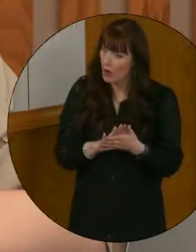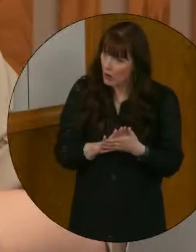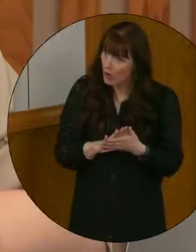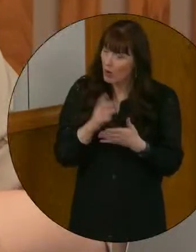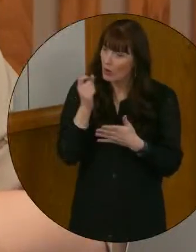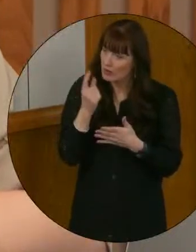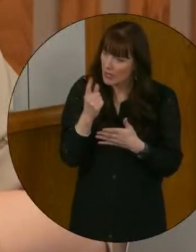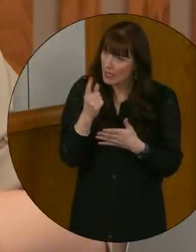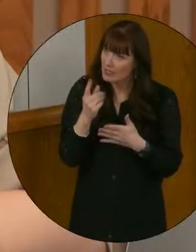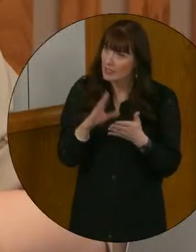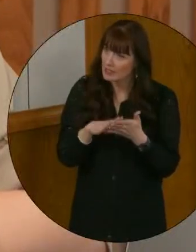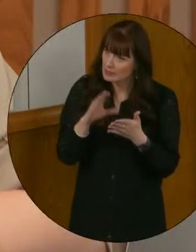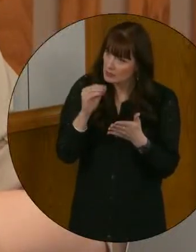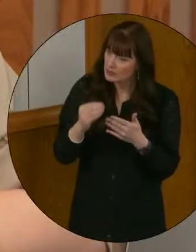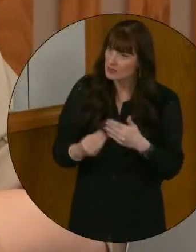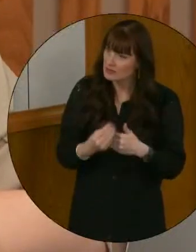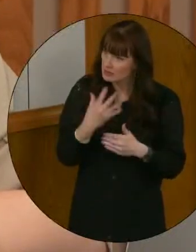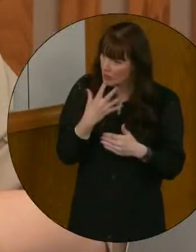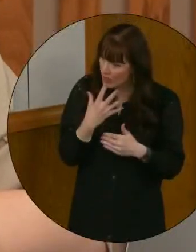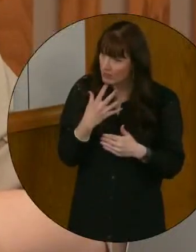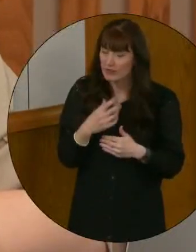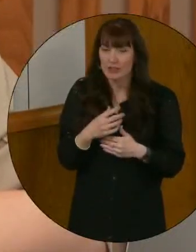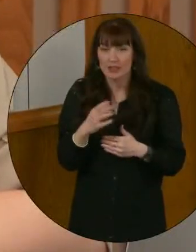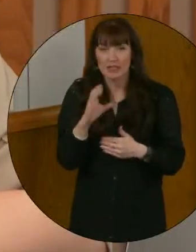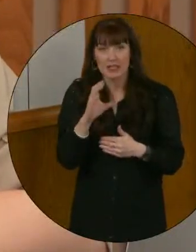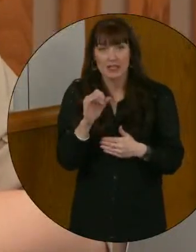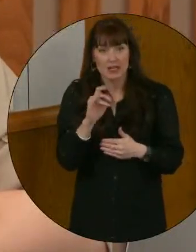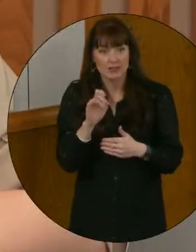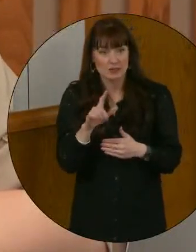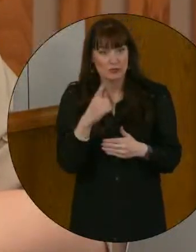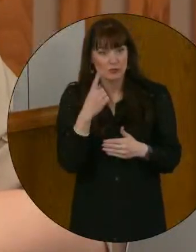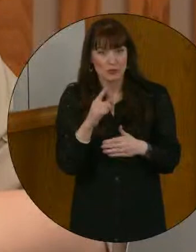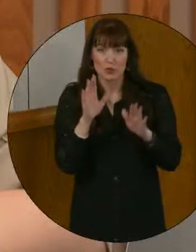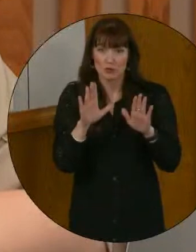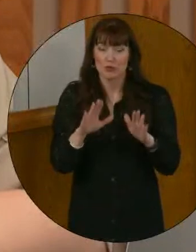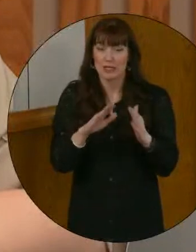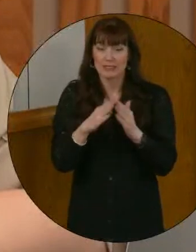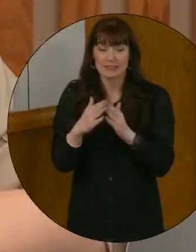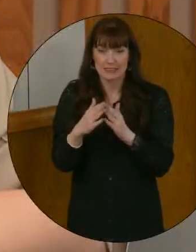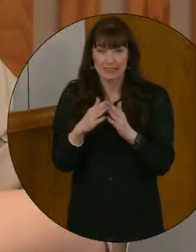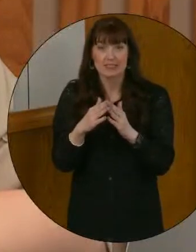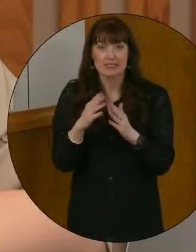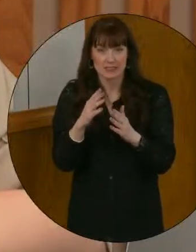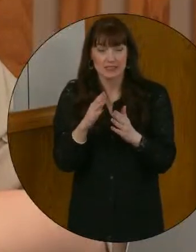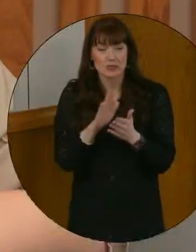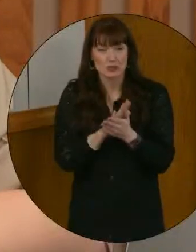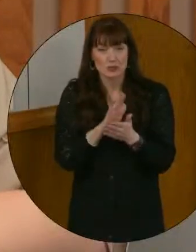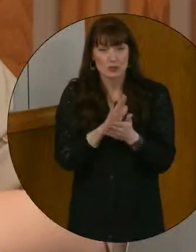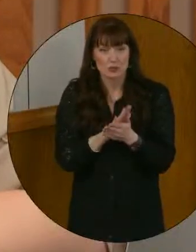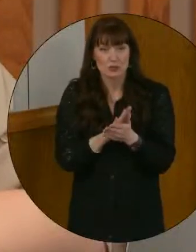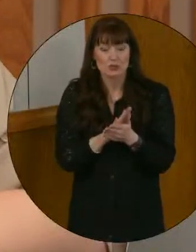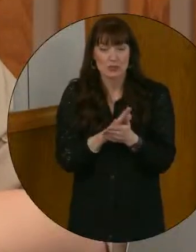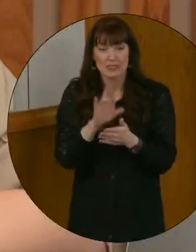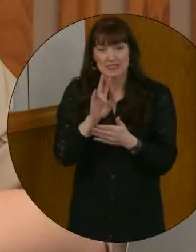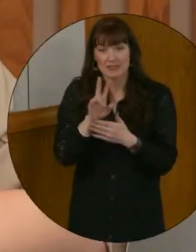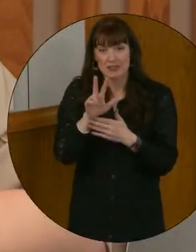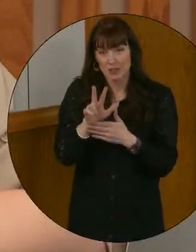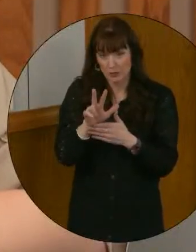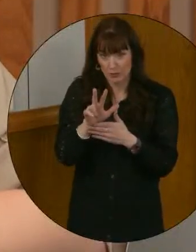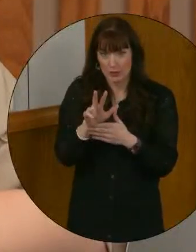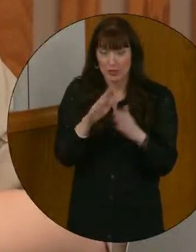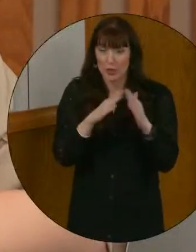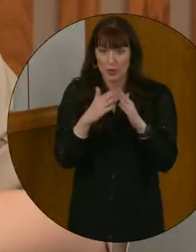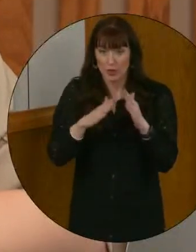inspiring. The Council of Great City Schools is made up of 73 individual urban school districts across